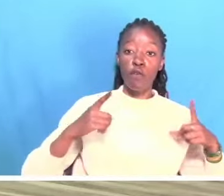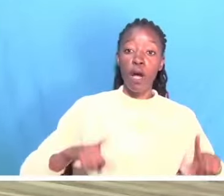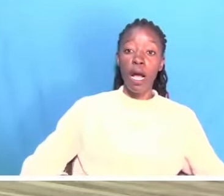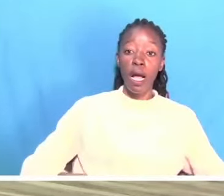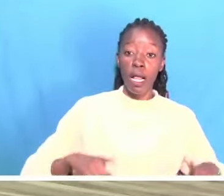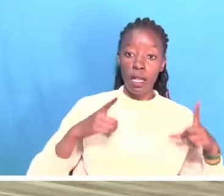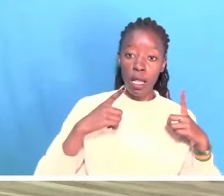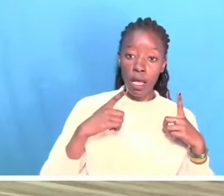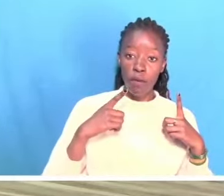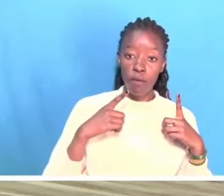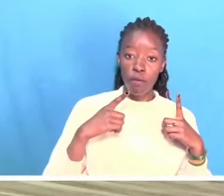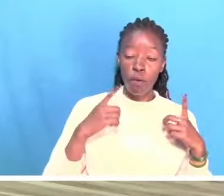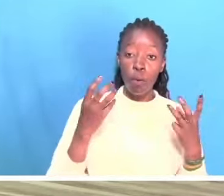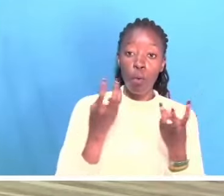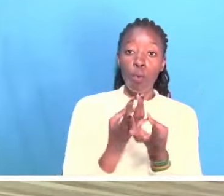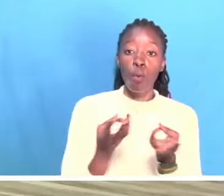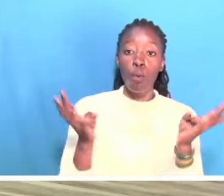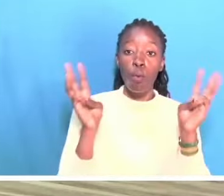calling.